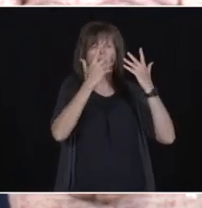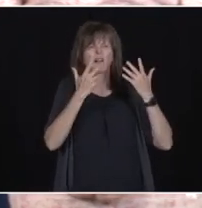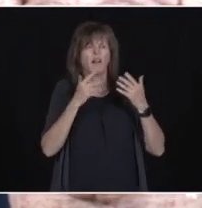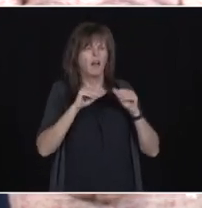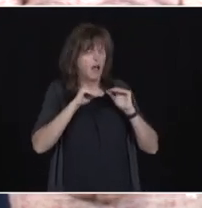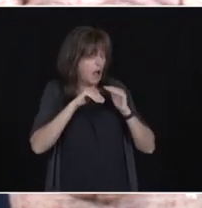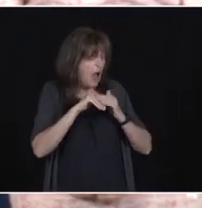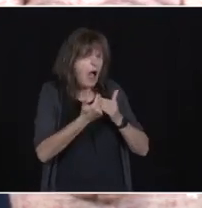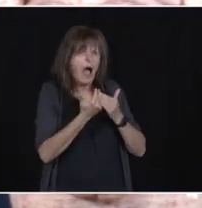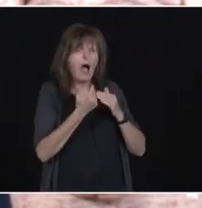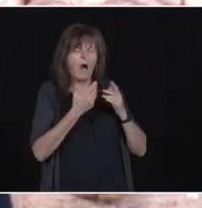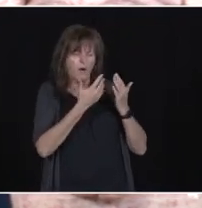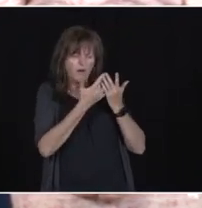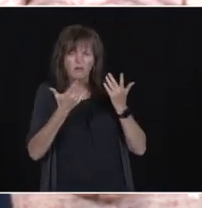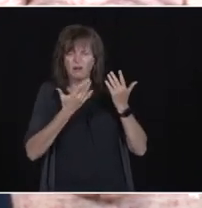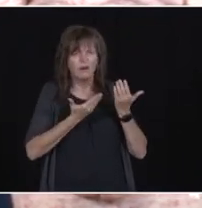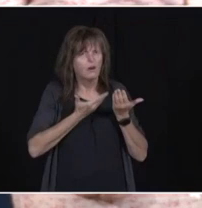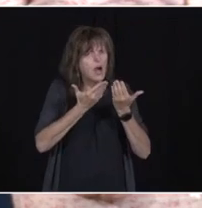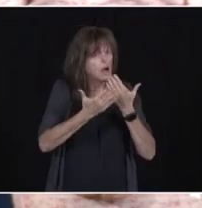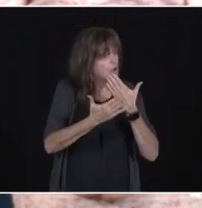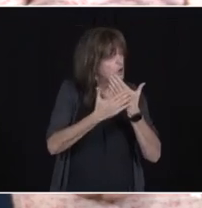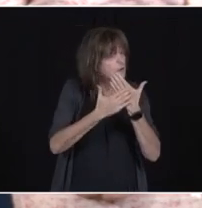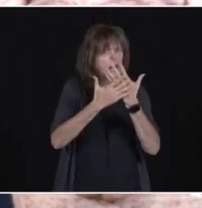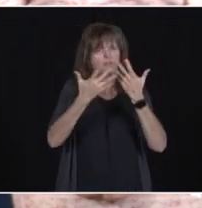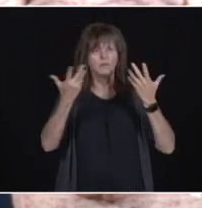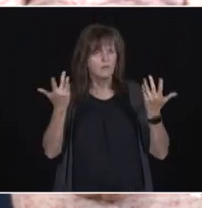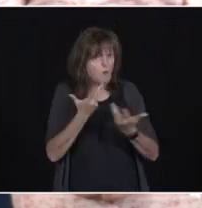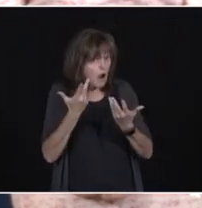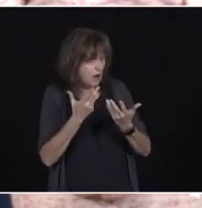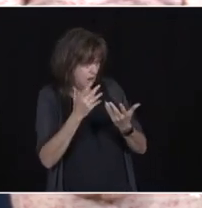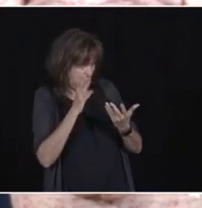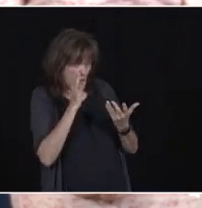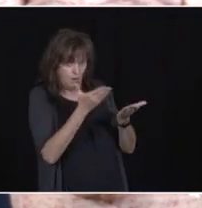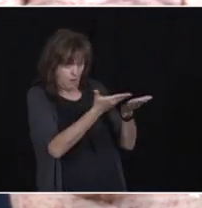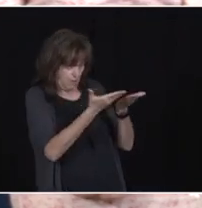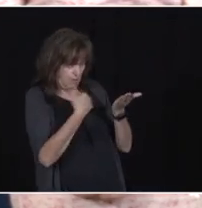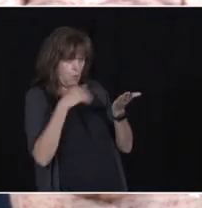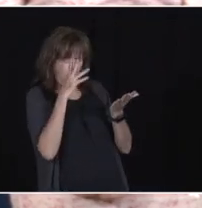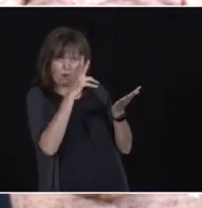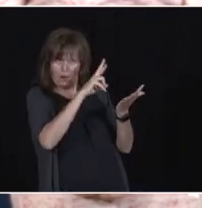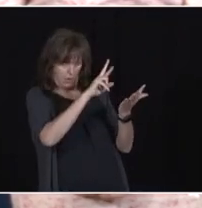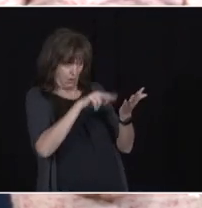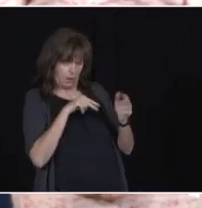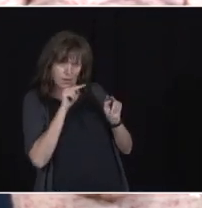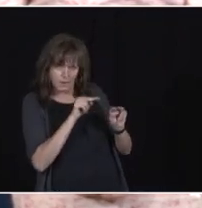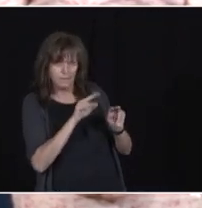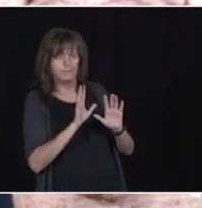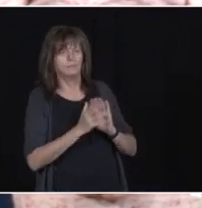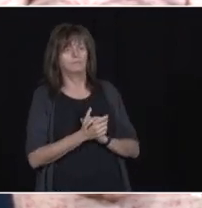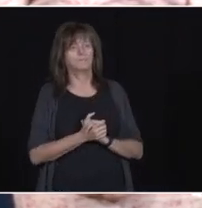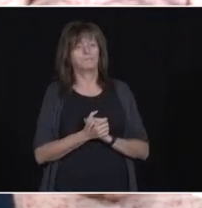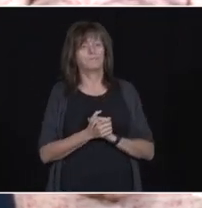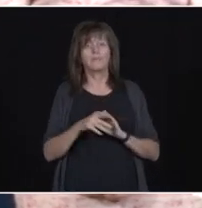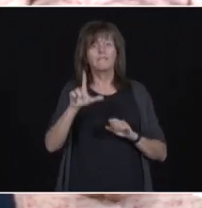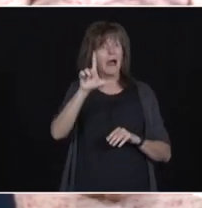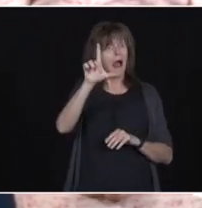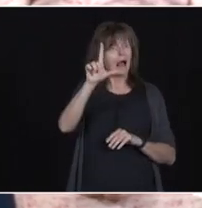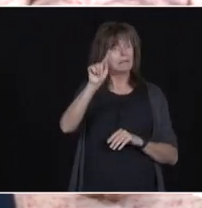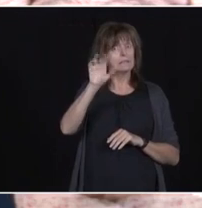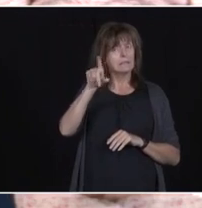an act that requires reporting to the police or authorities, then that needs to go through the proper